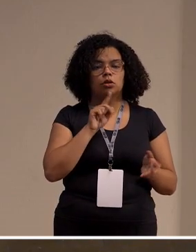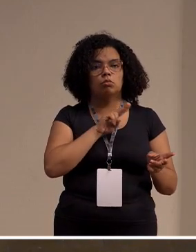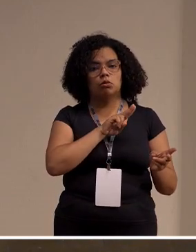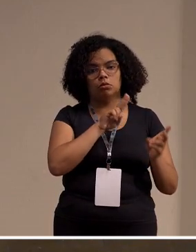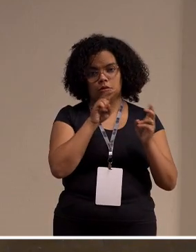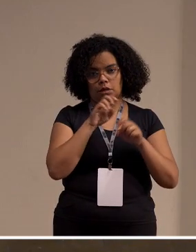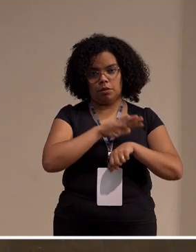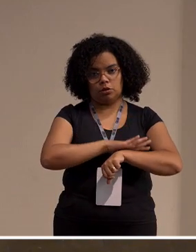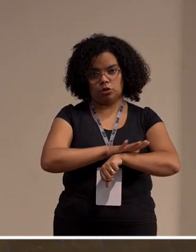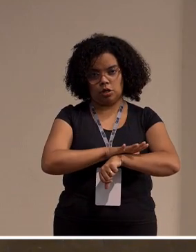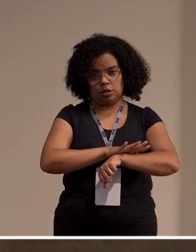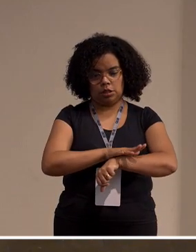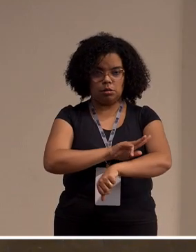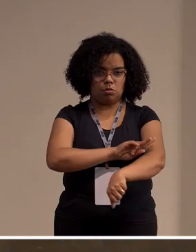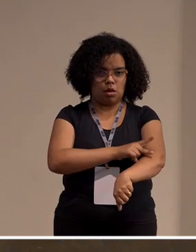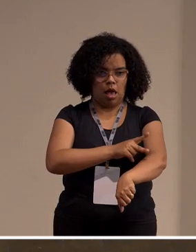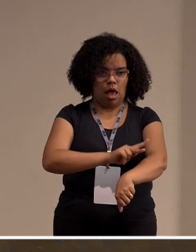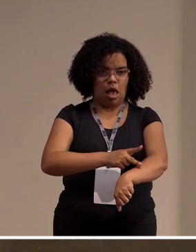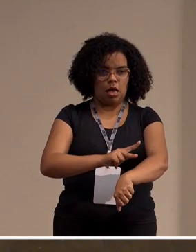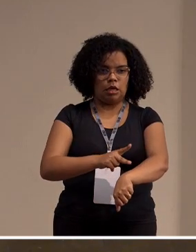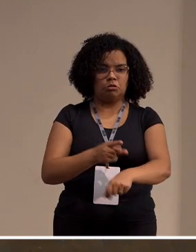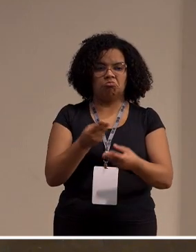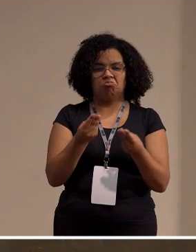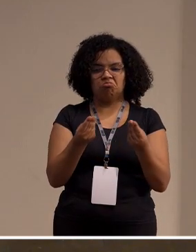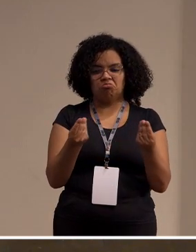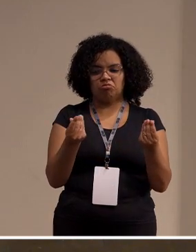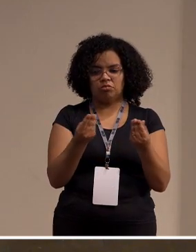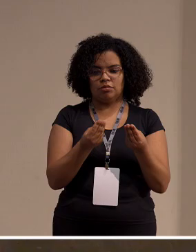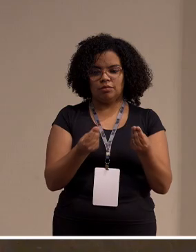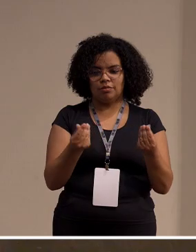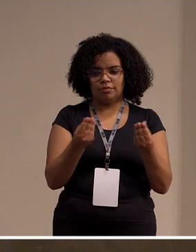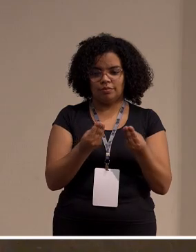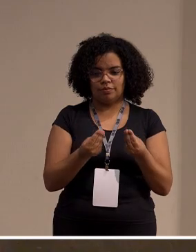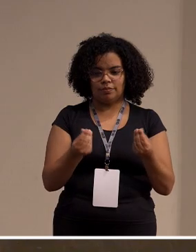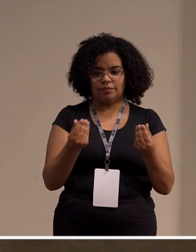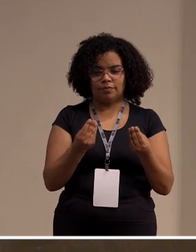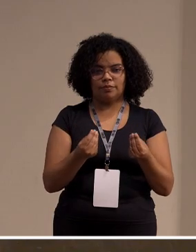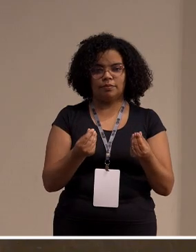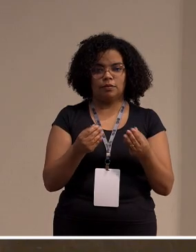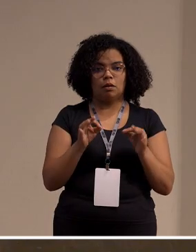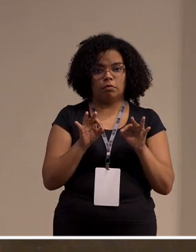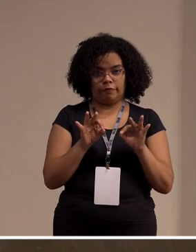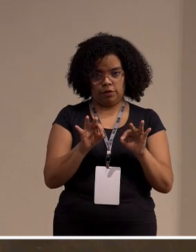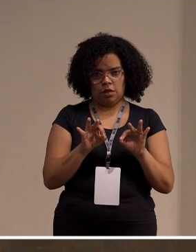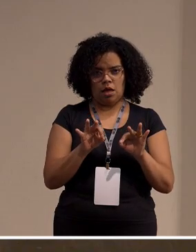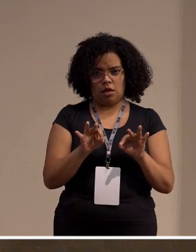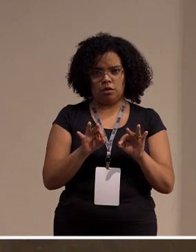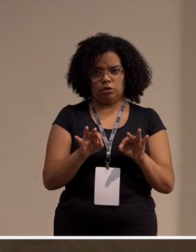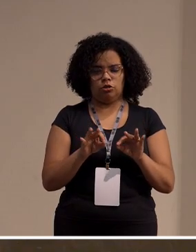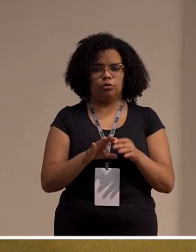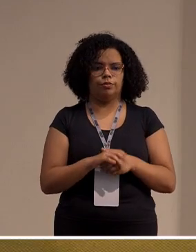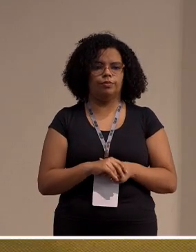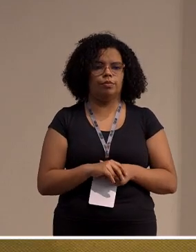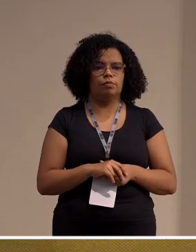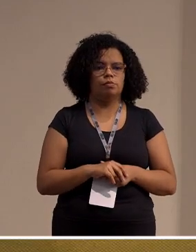with candor and authority and honesty and